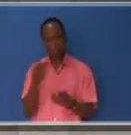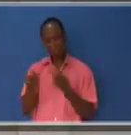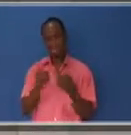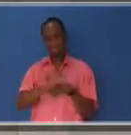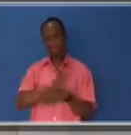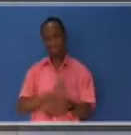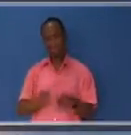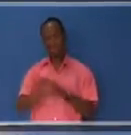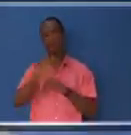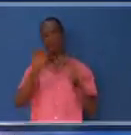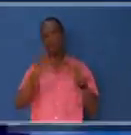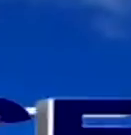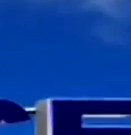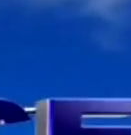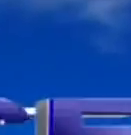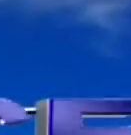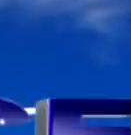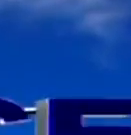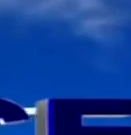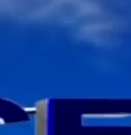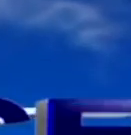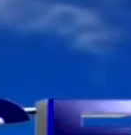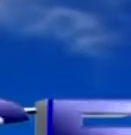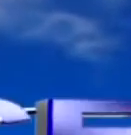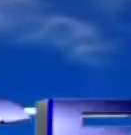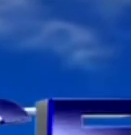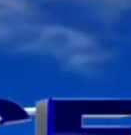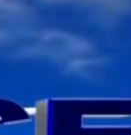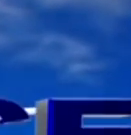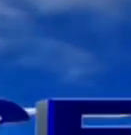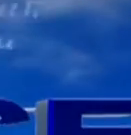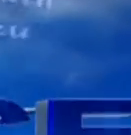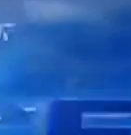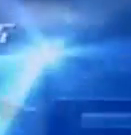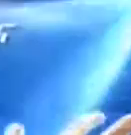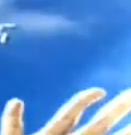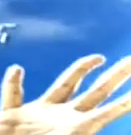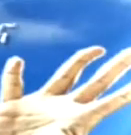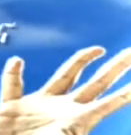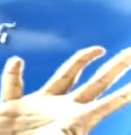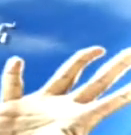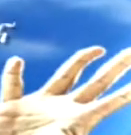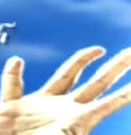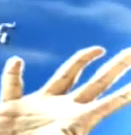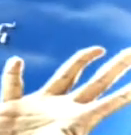bengal. Rabbi shall we be from the star God.